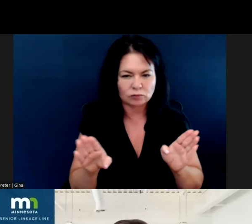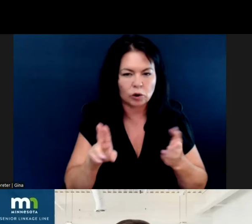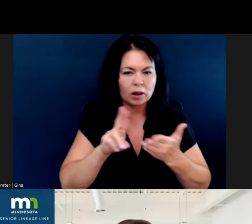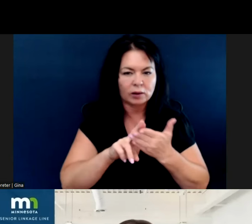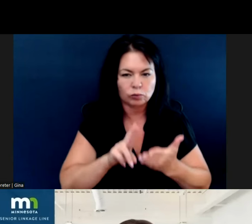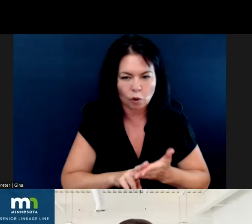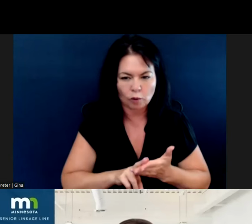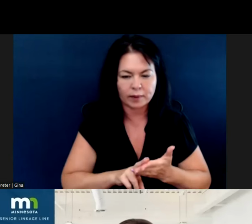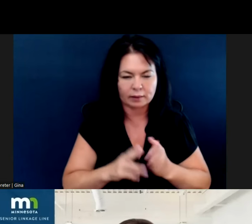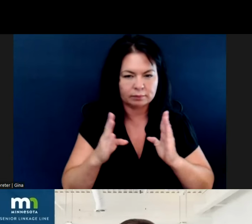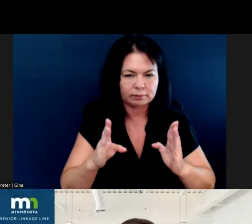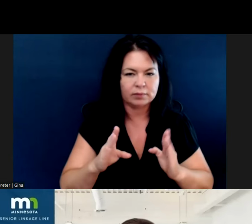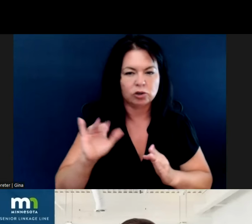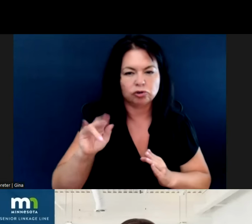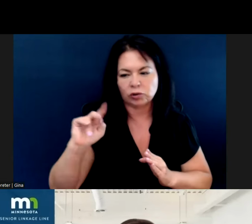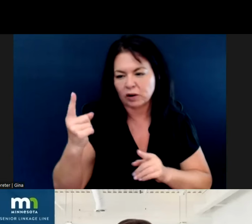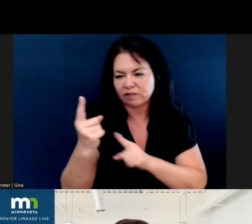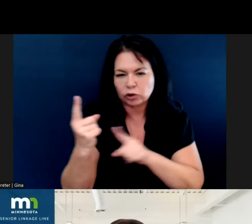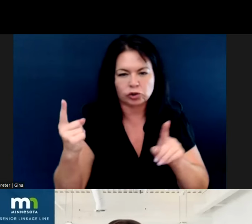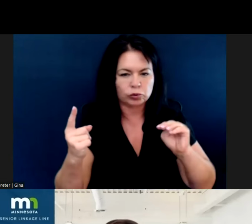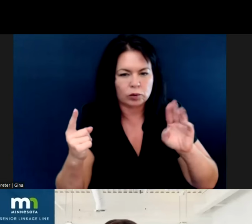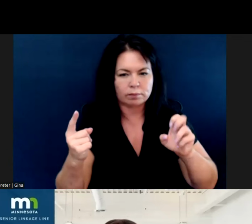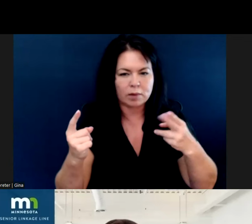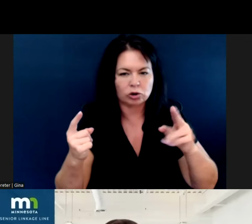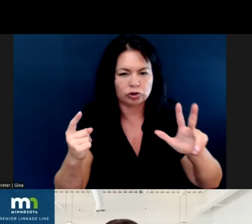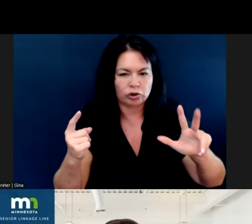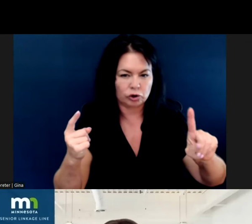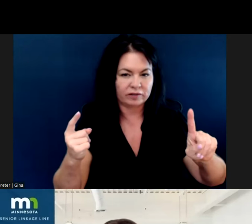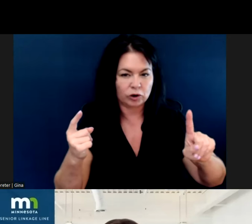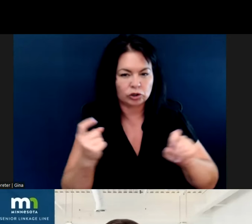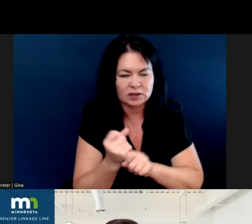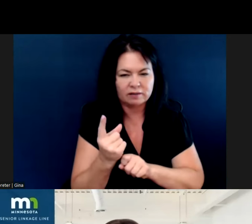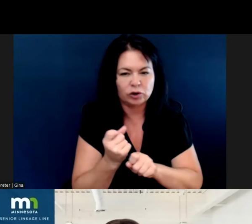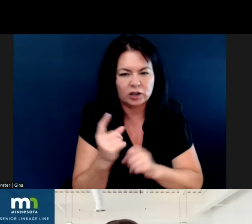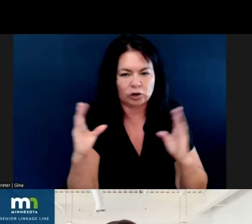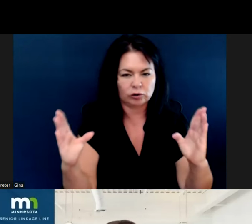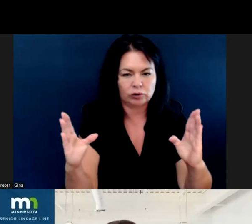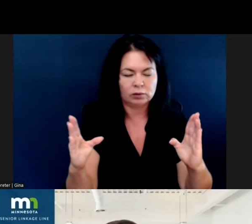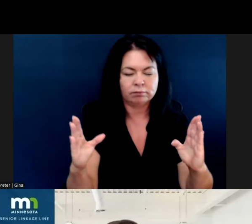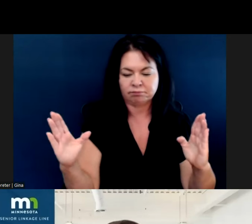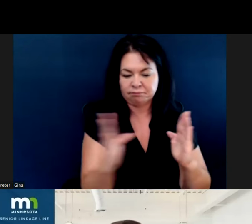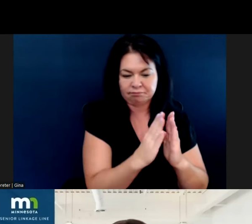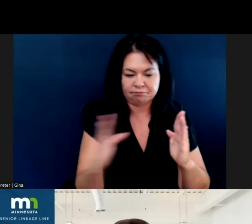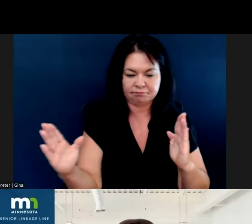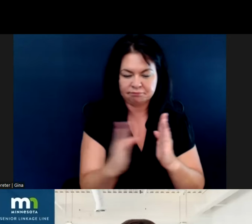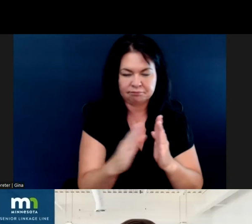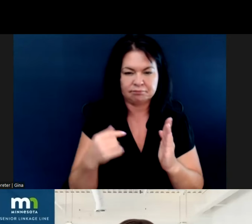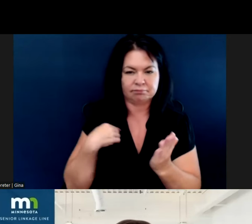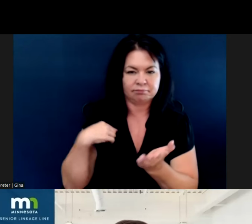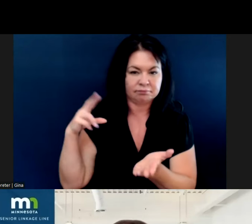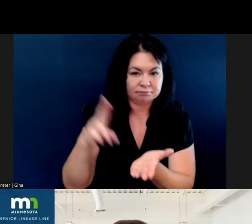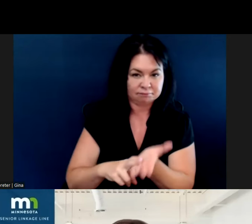January 1st through March 31st of each year. When that happens, if you enroll any time during that time, Medicare is going